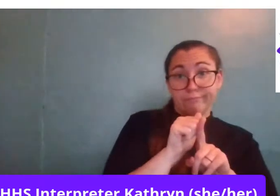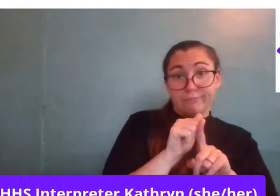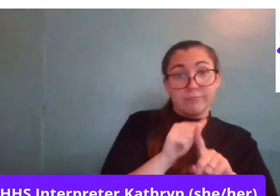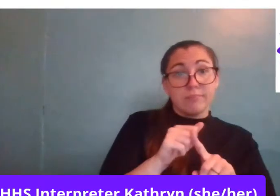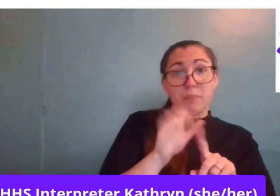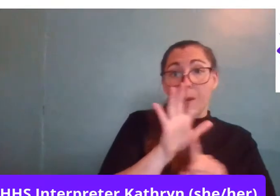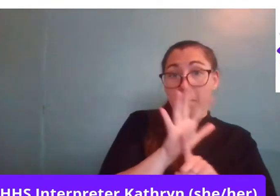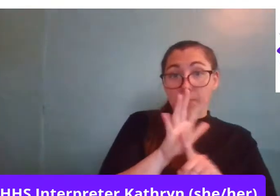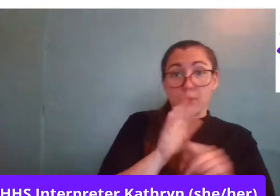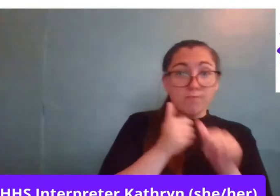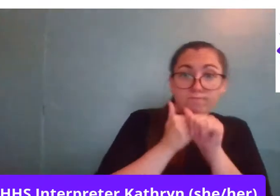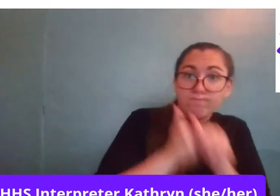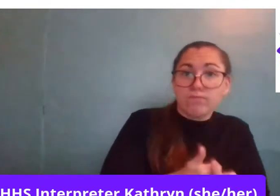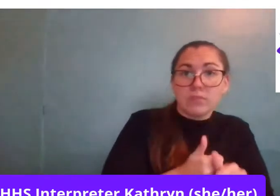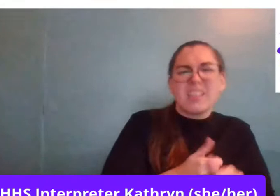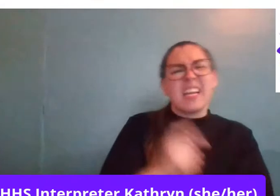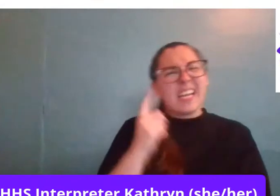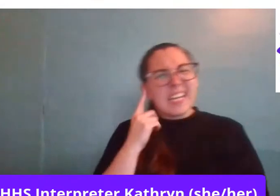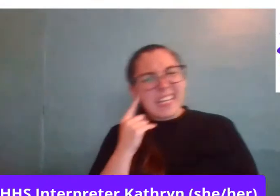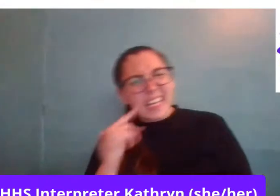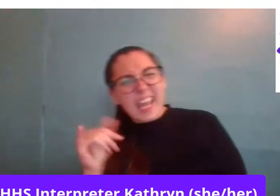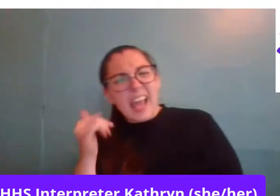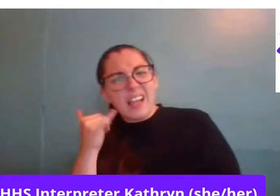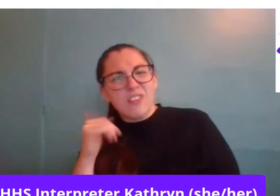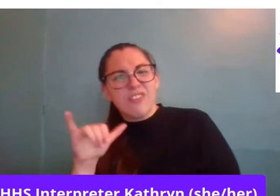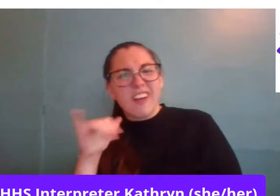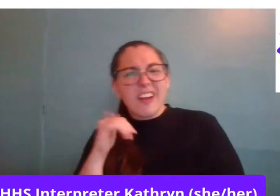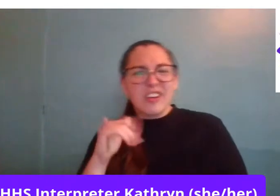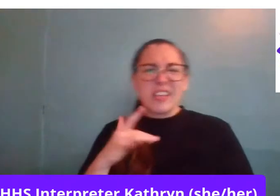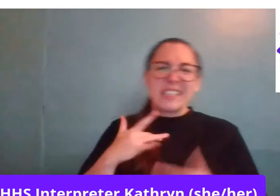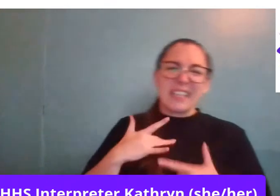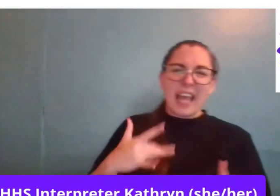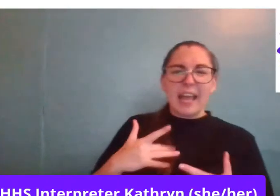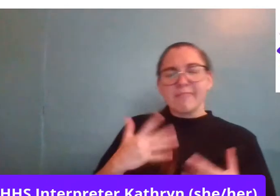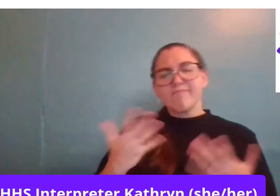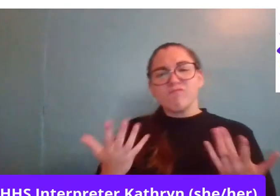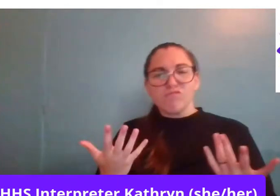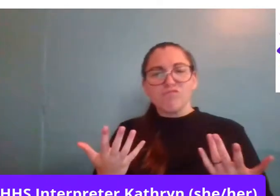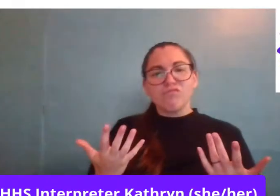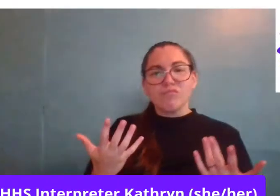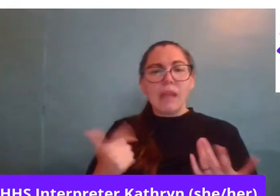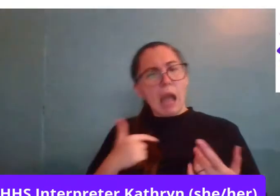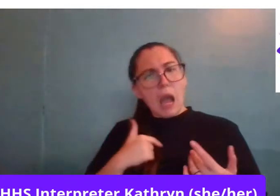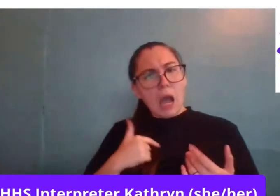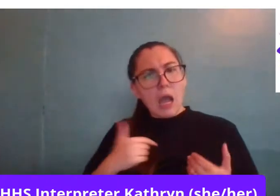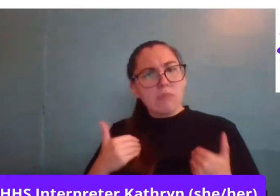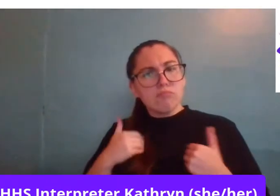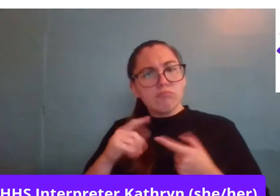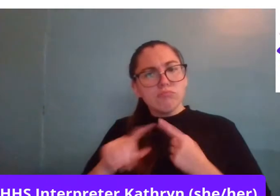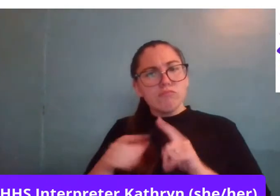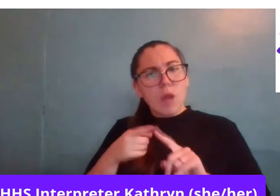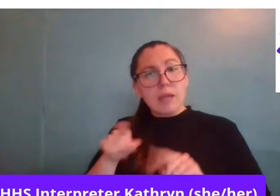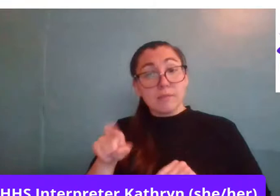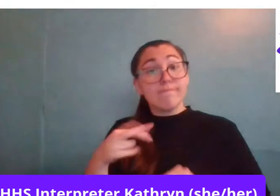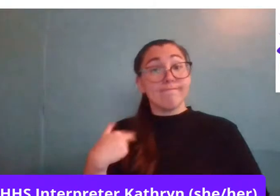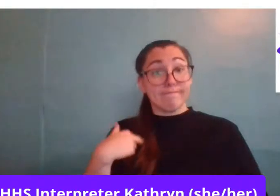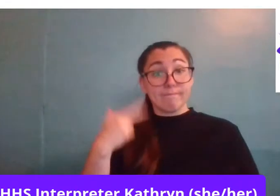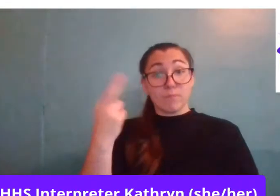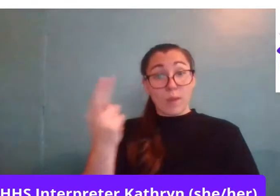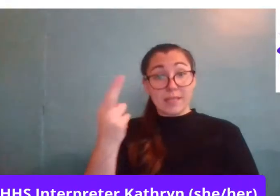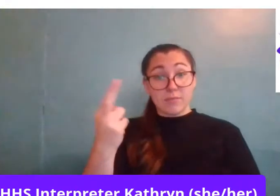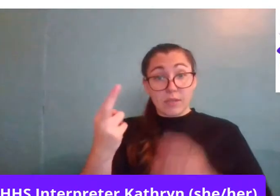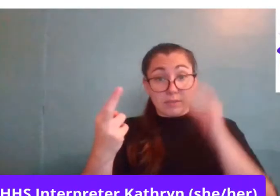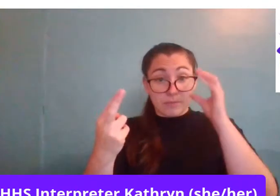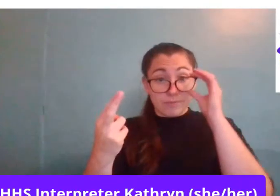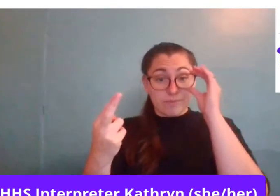that, and California, they're very, I definitely have made some friends there. I have a best friend of since